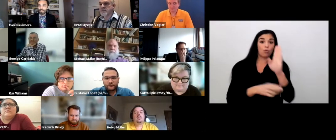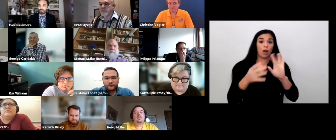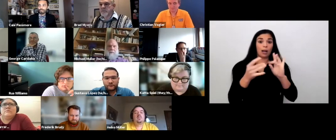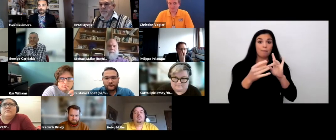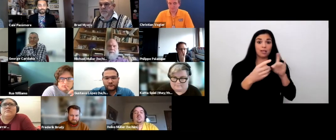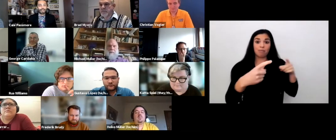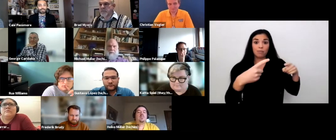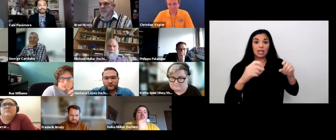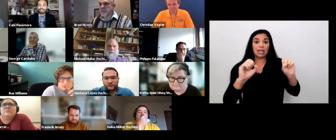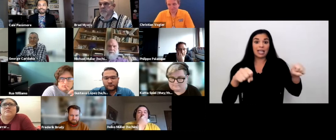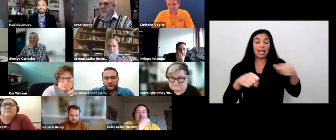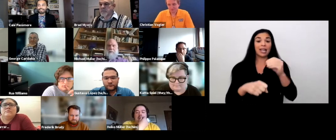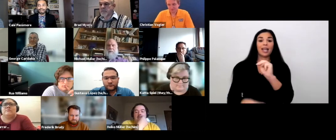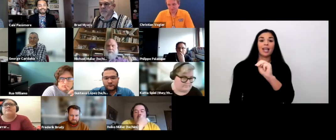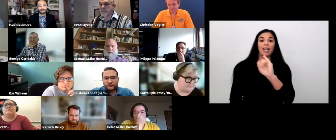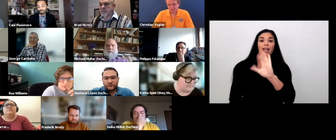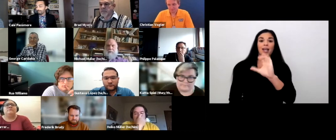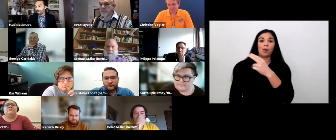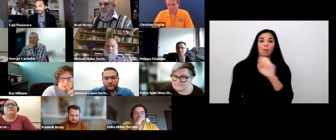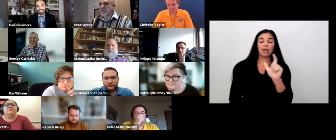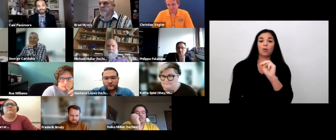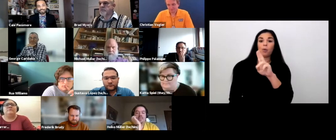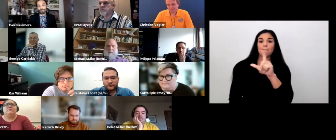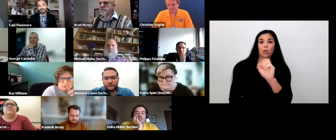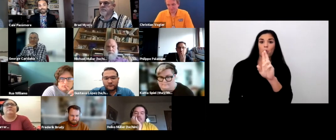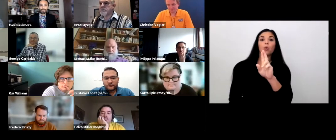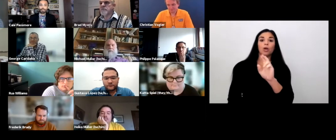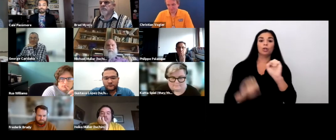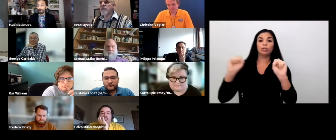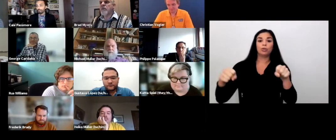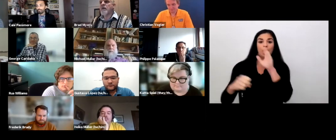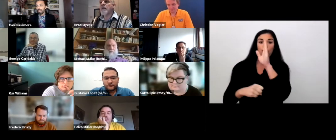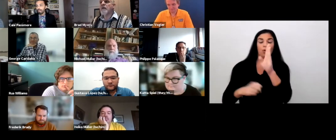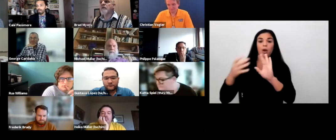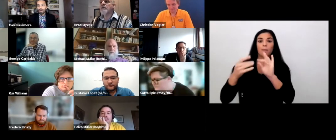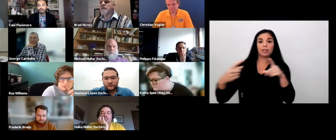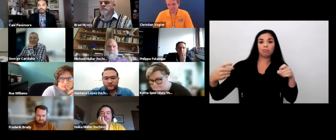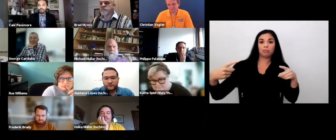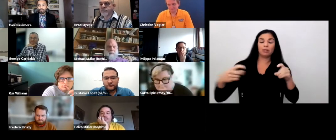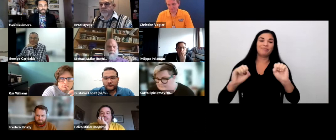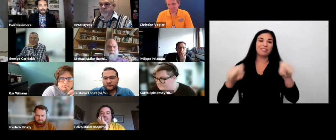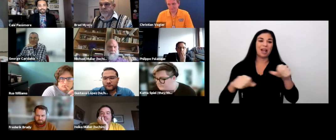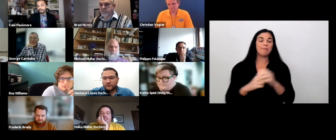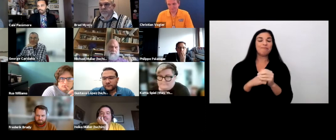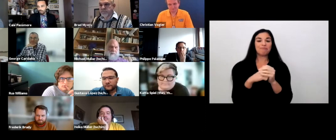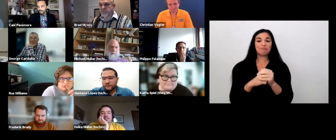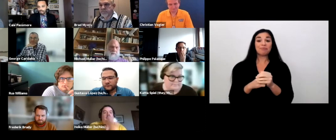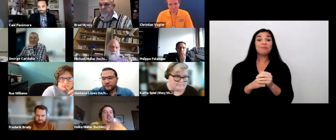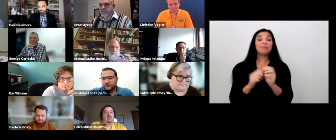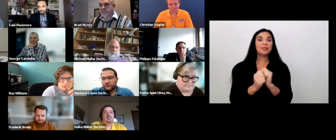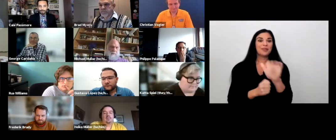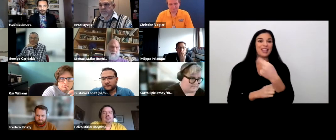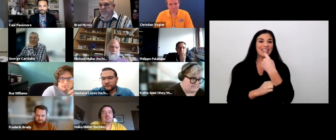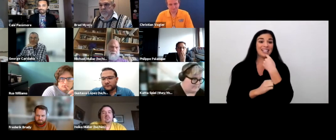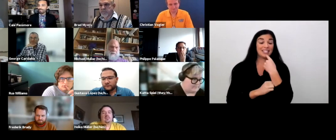here. So we have some SIGCHI Cares representatives as well. So with that said, shall we